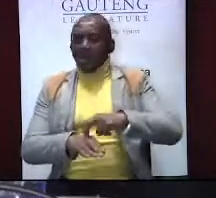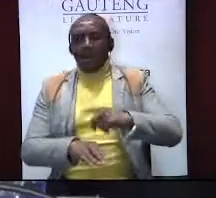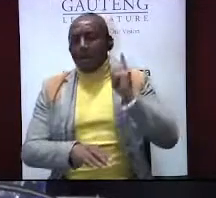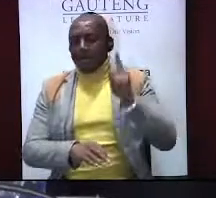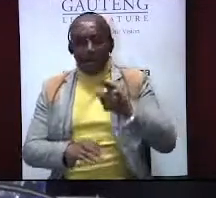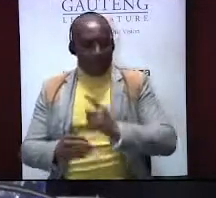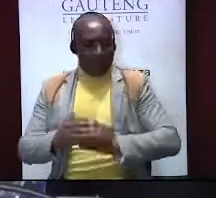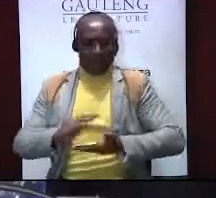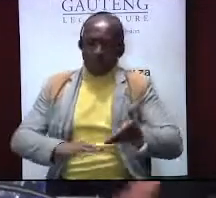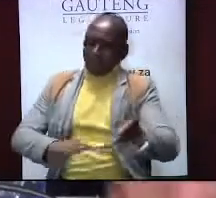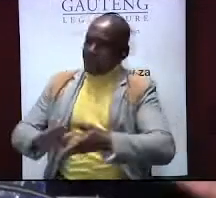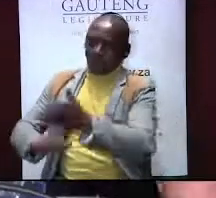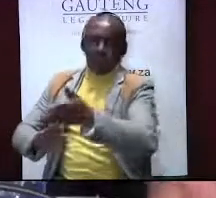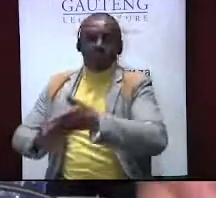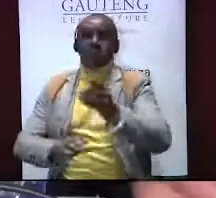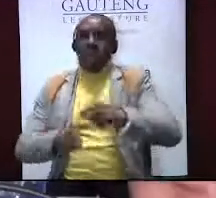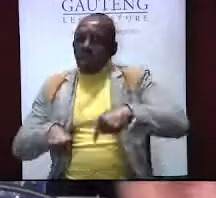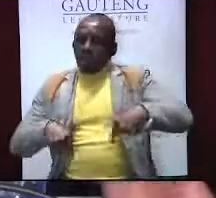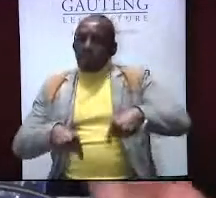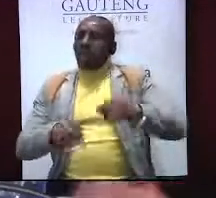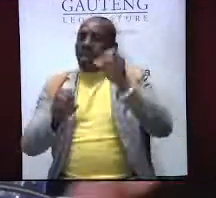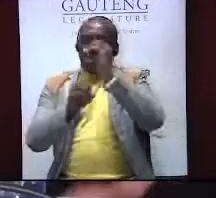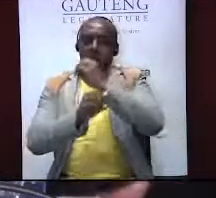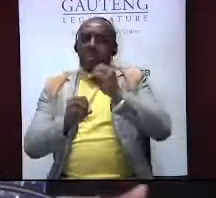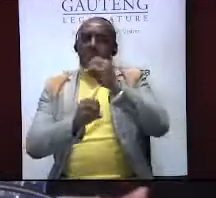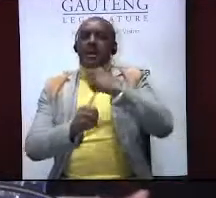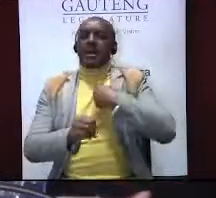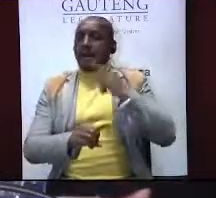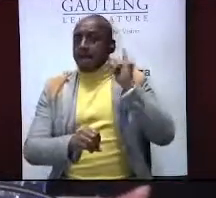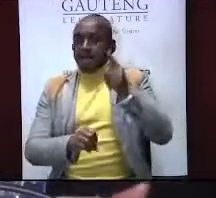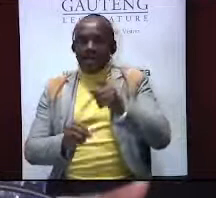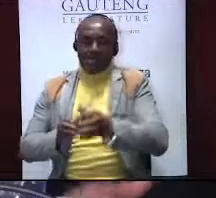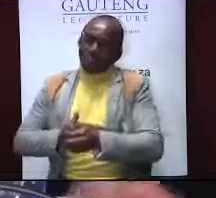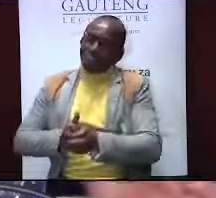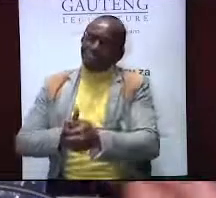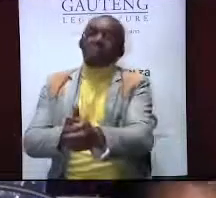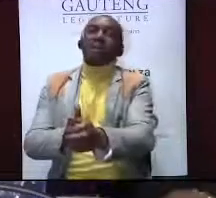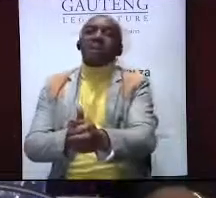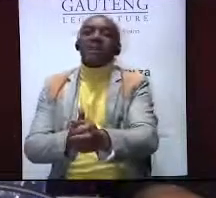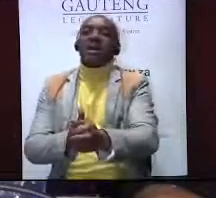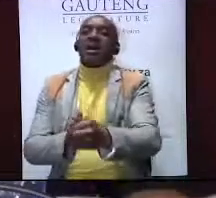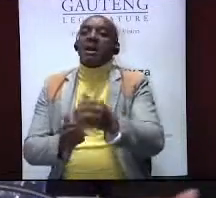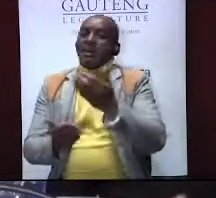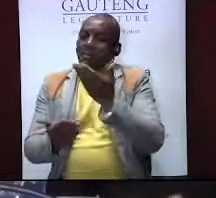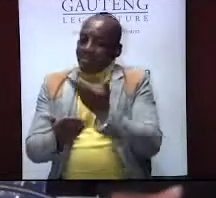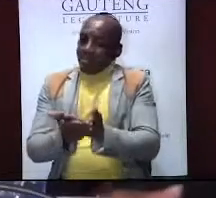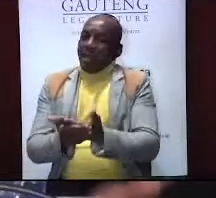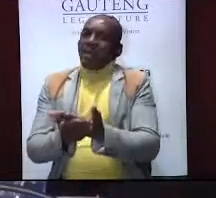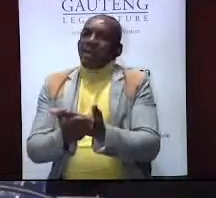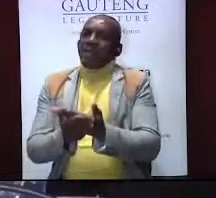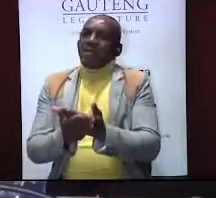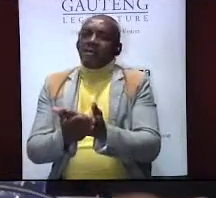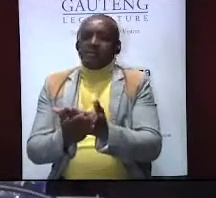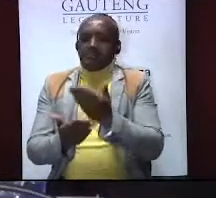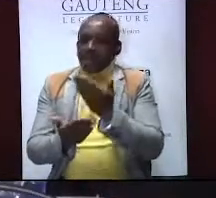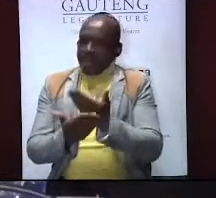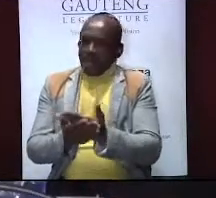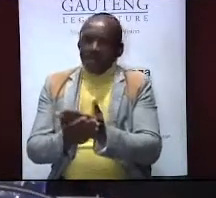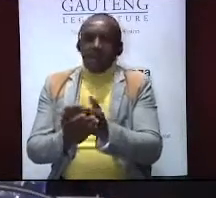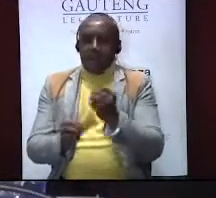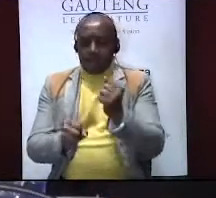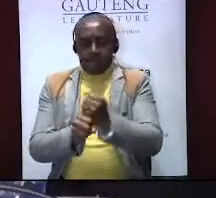fearlessly and be the catalysts and be the change makers.